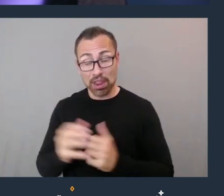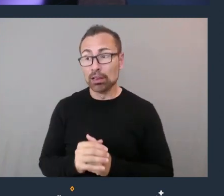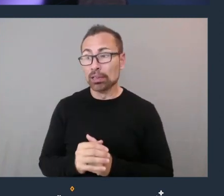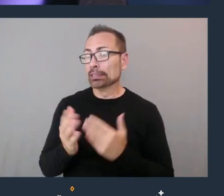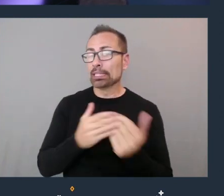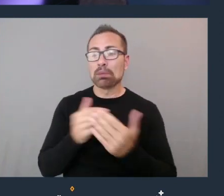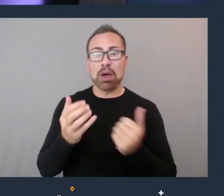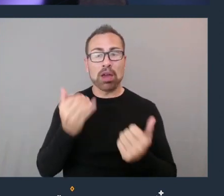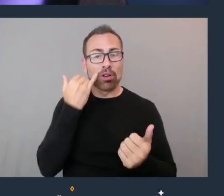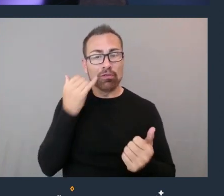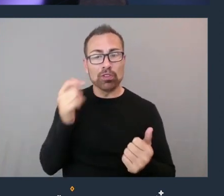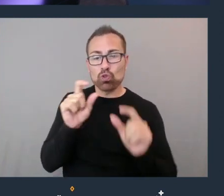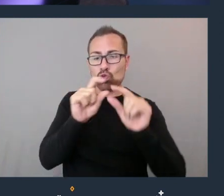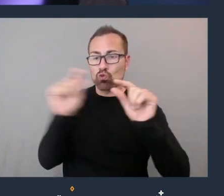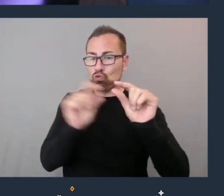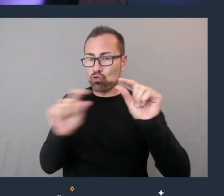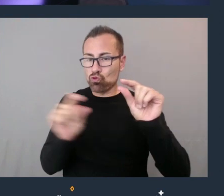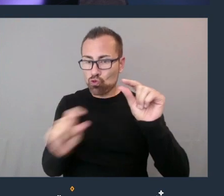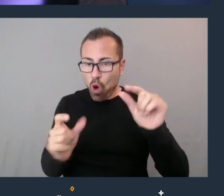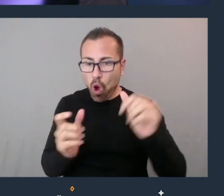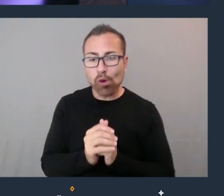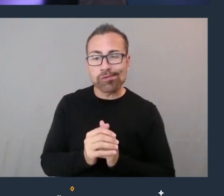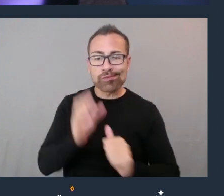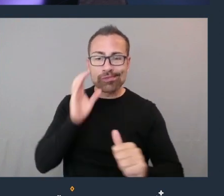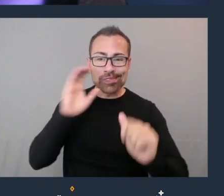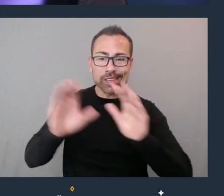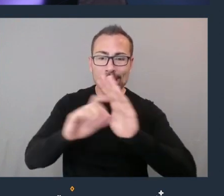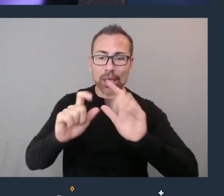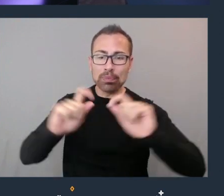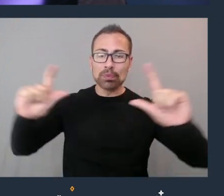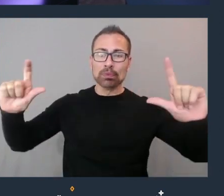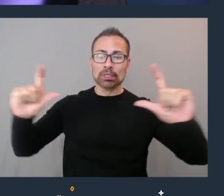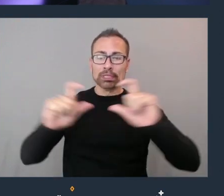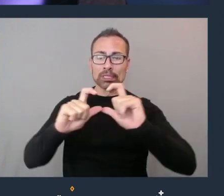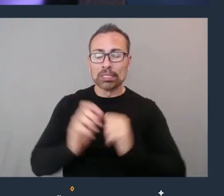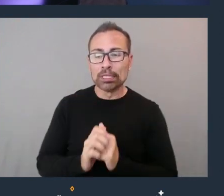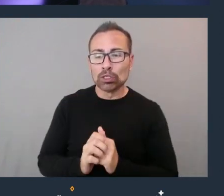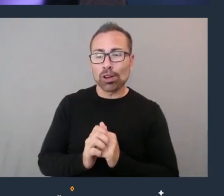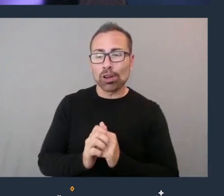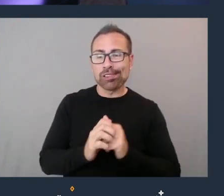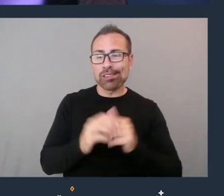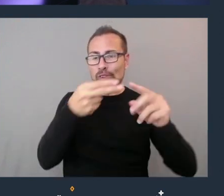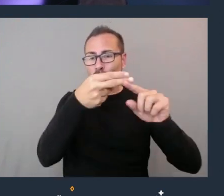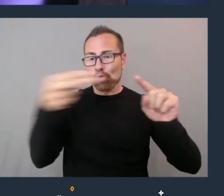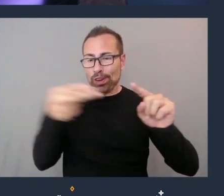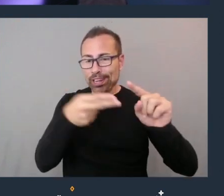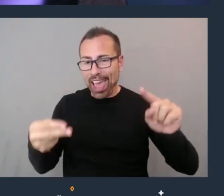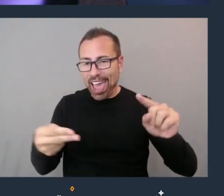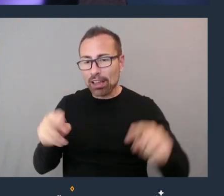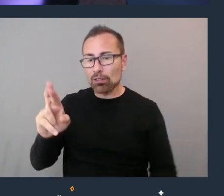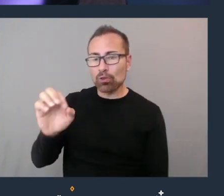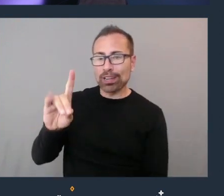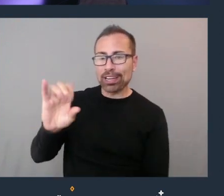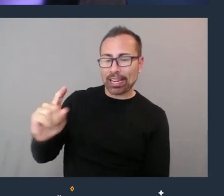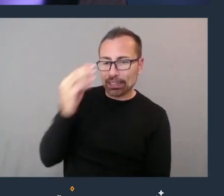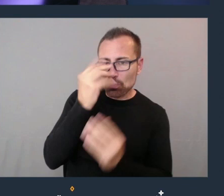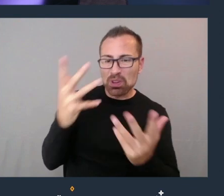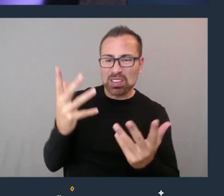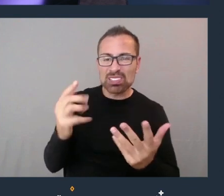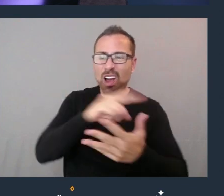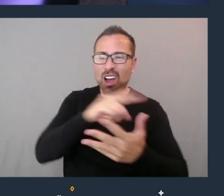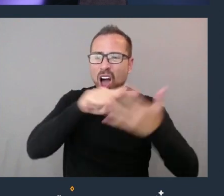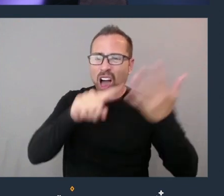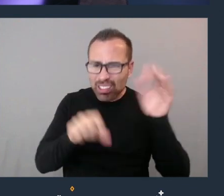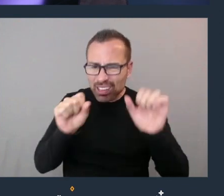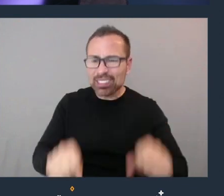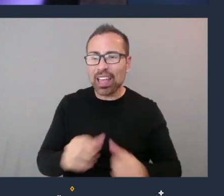resizing images, redacting confidential information, you can do all of that and more. It's all powered by AWS Lambda functions, and so your code runs